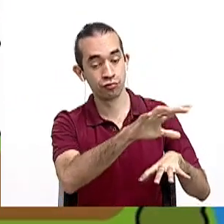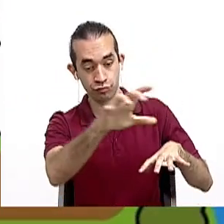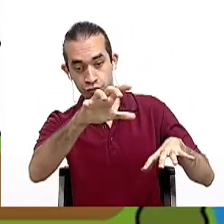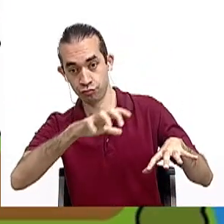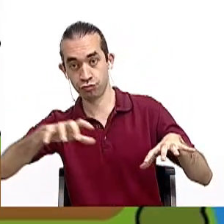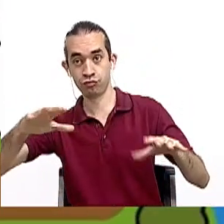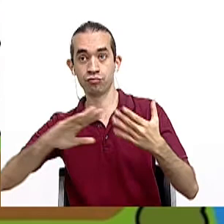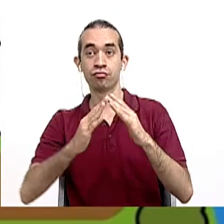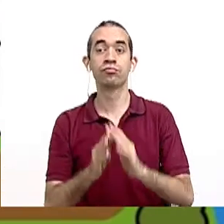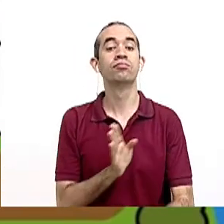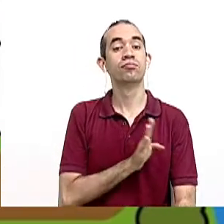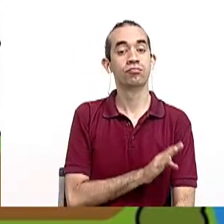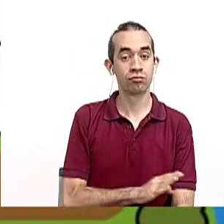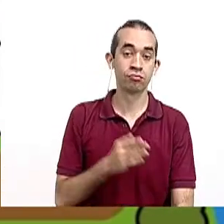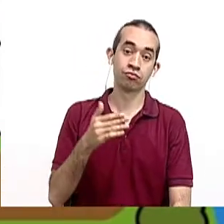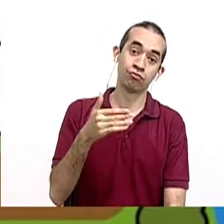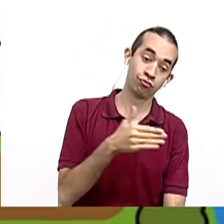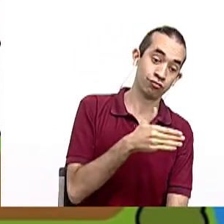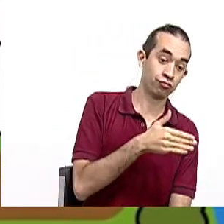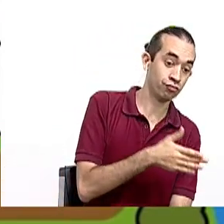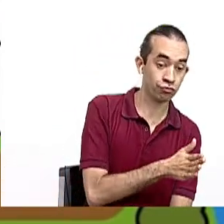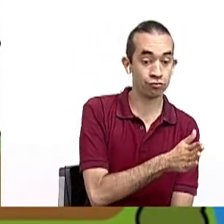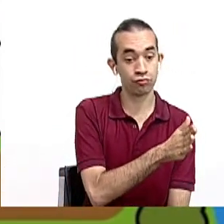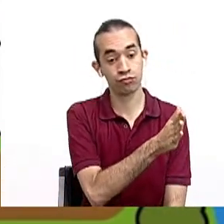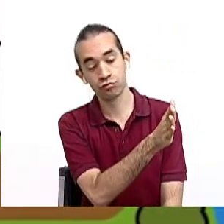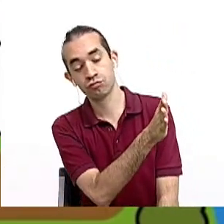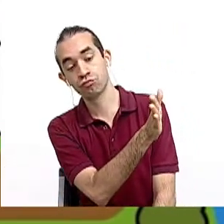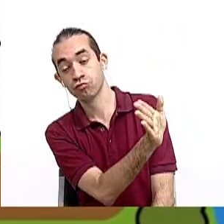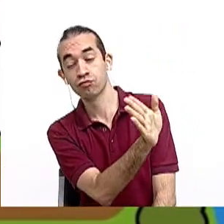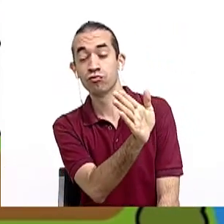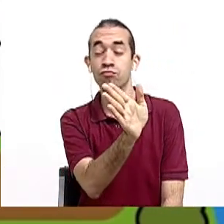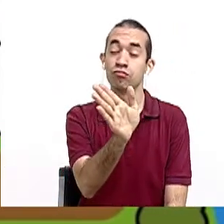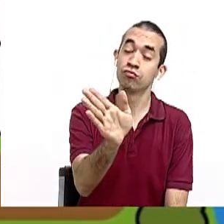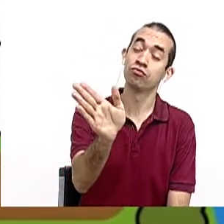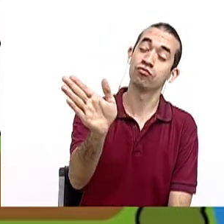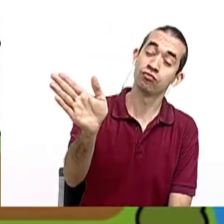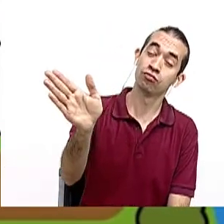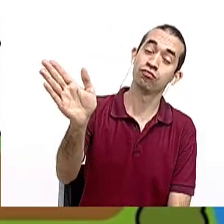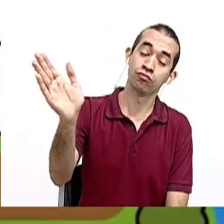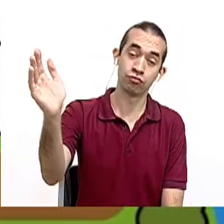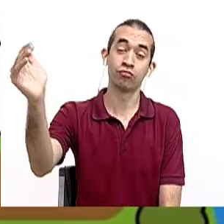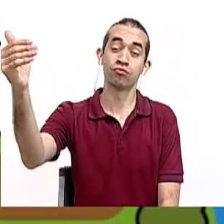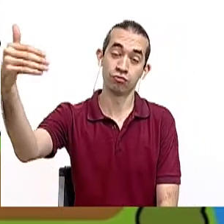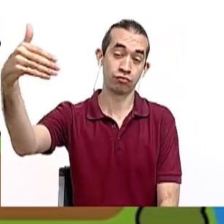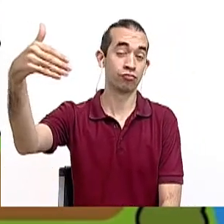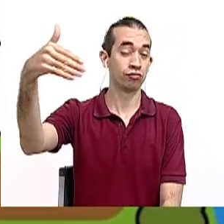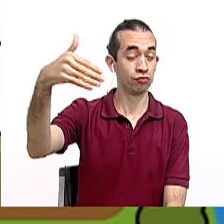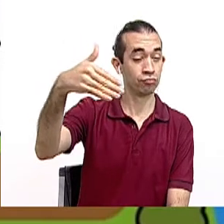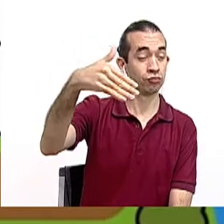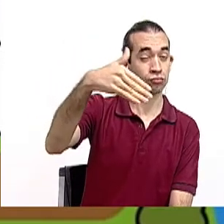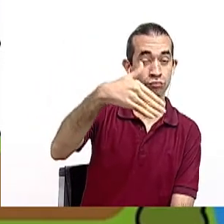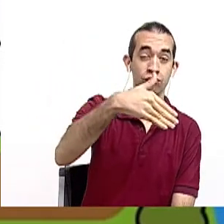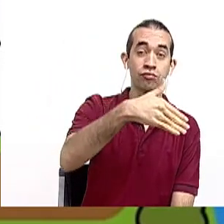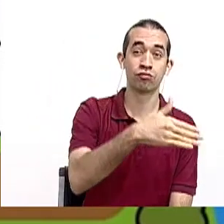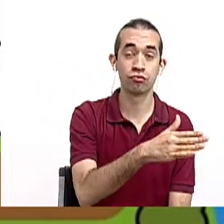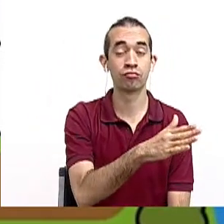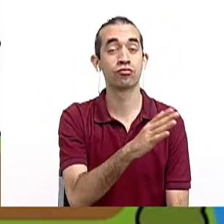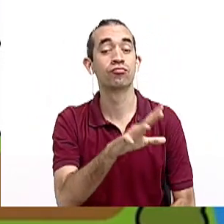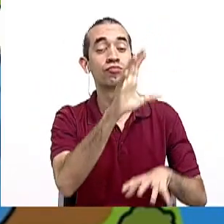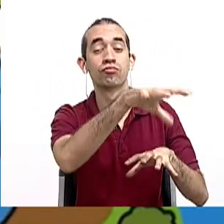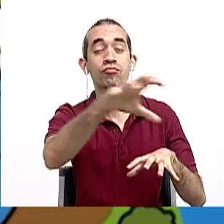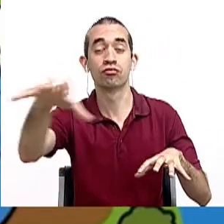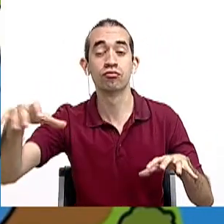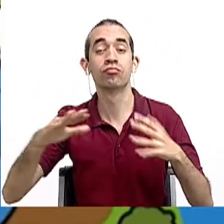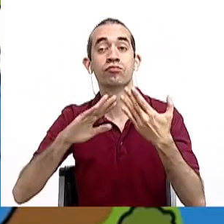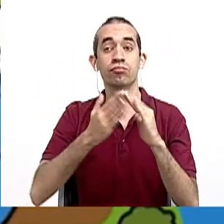in my town. Turn left, turn right. Go straight ahead. Up the street, then back down past places in my